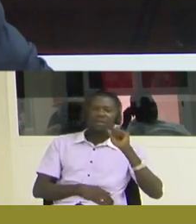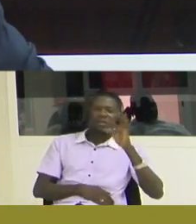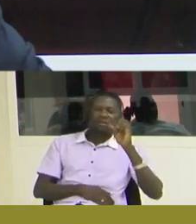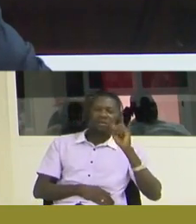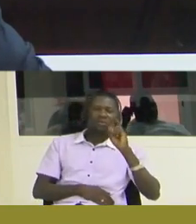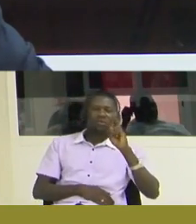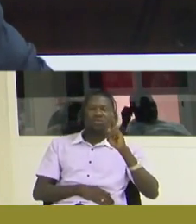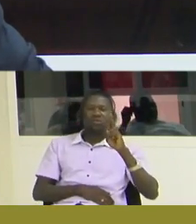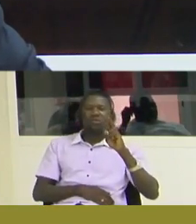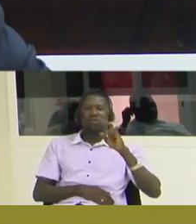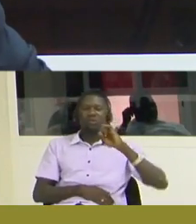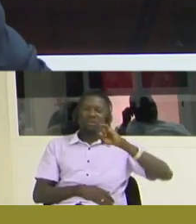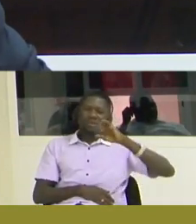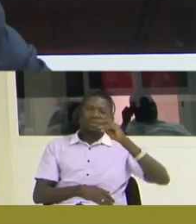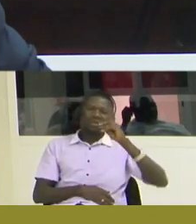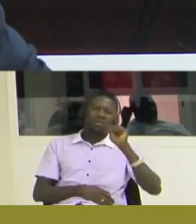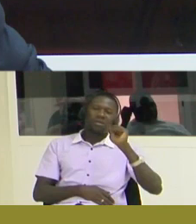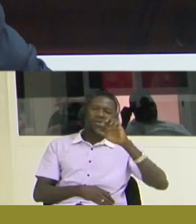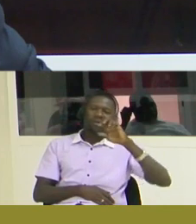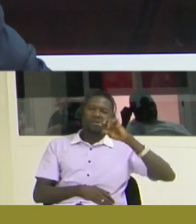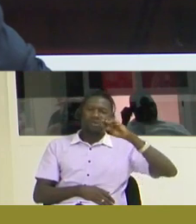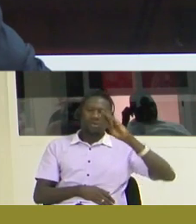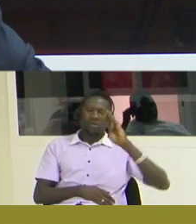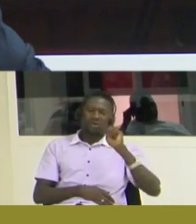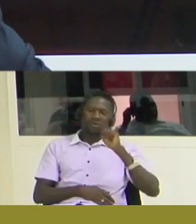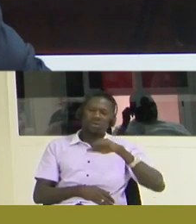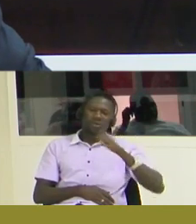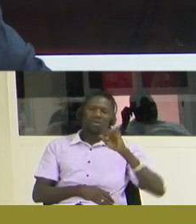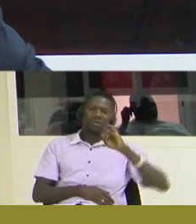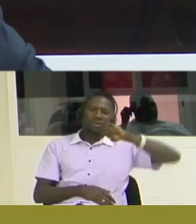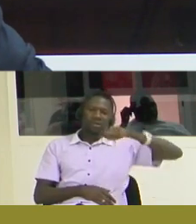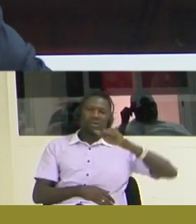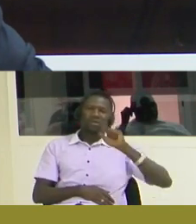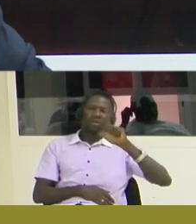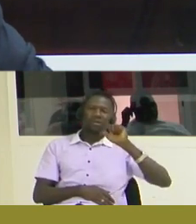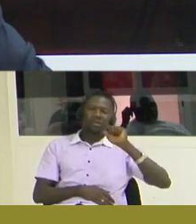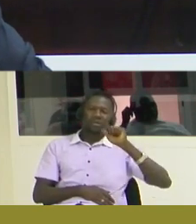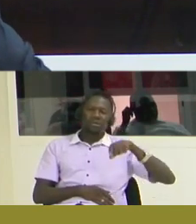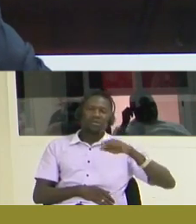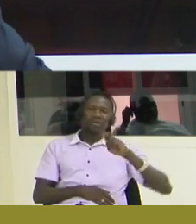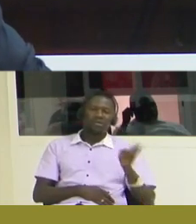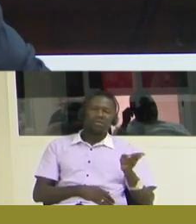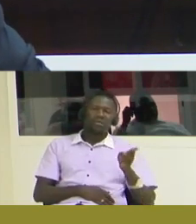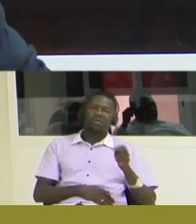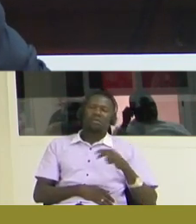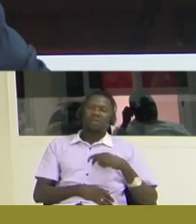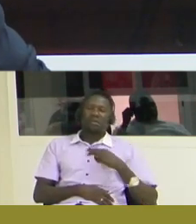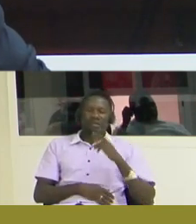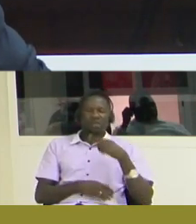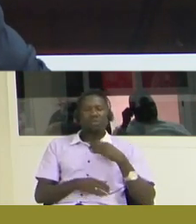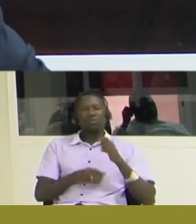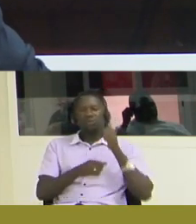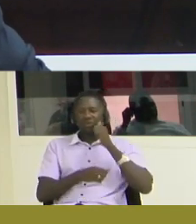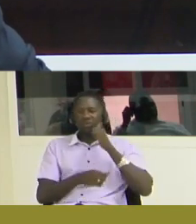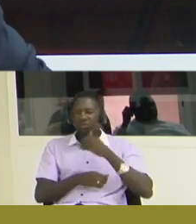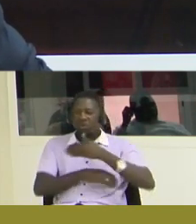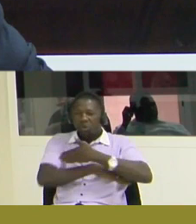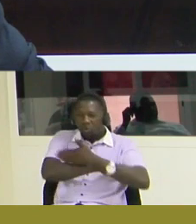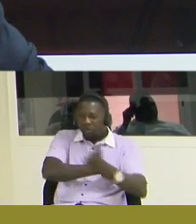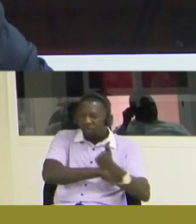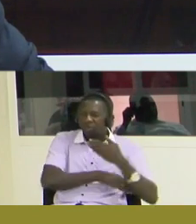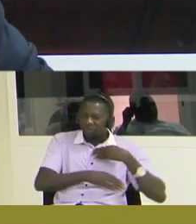wcl and levo Jolanda I used to open the door for me to go and take that food jolkona and do goona